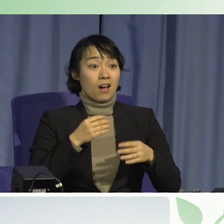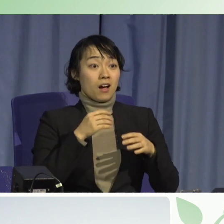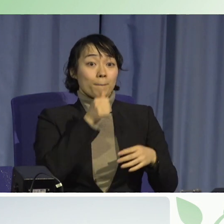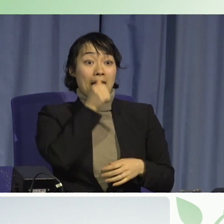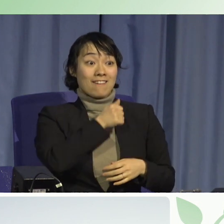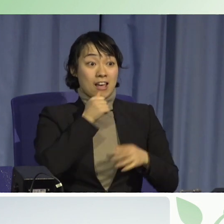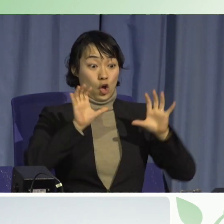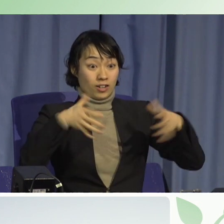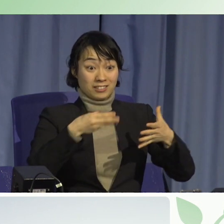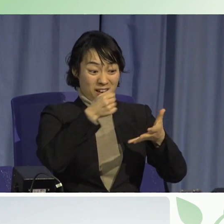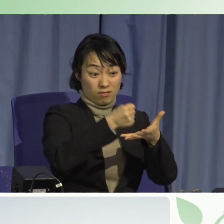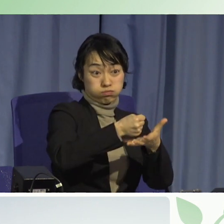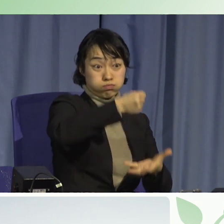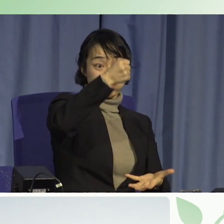goal.